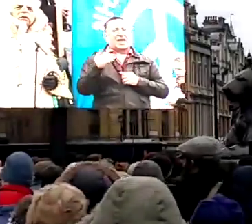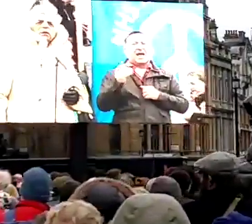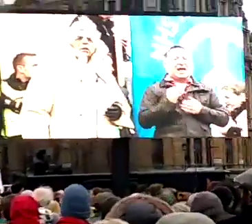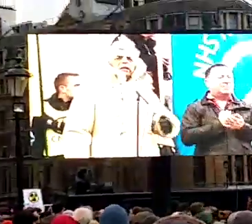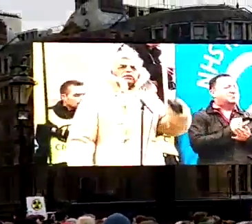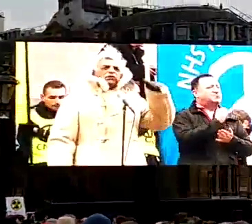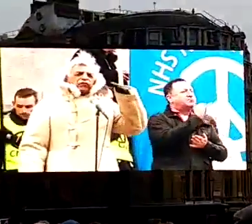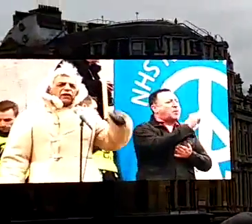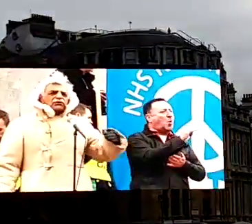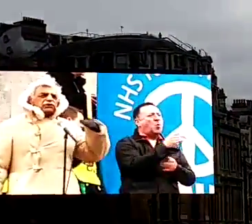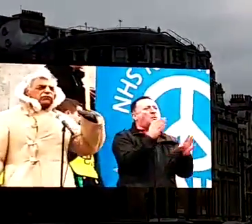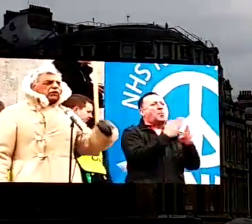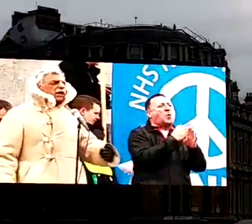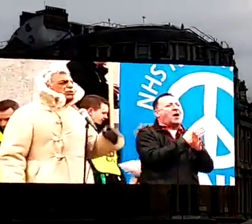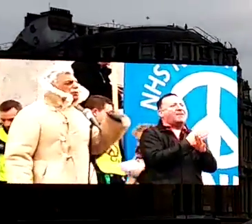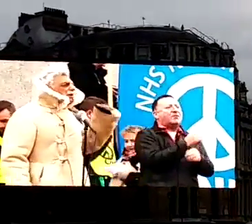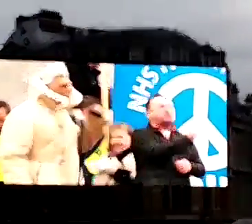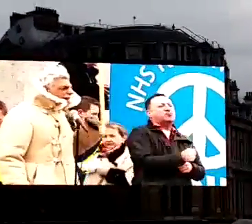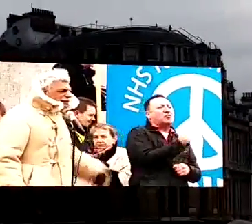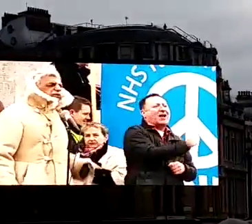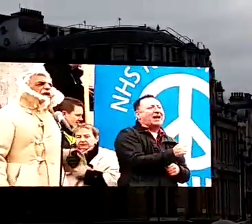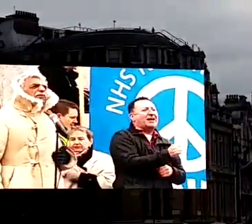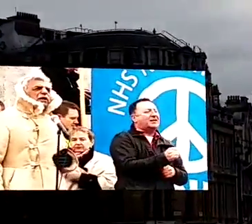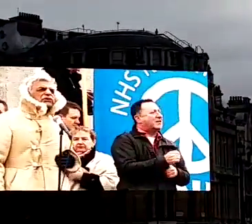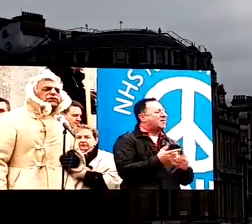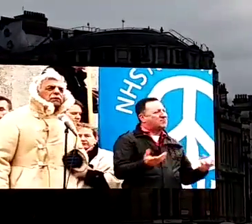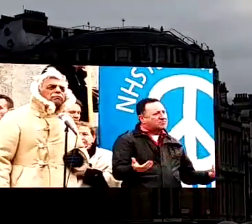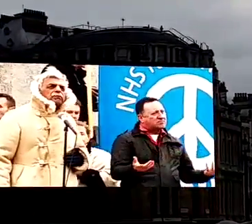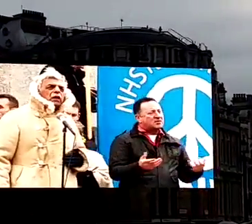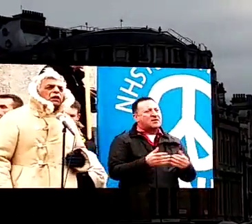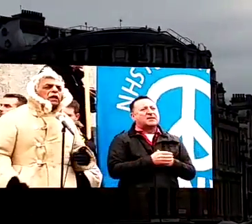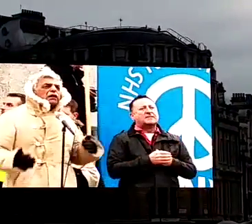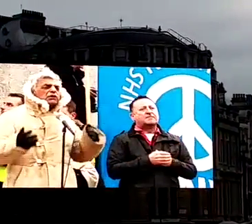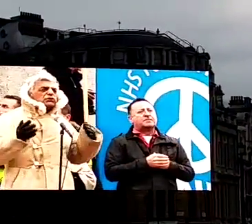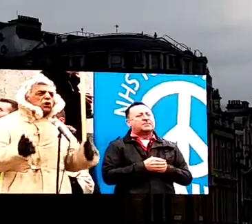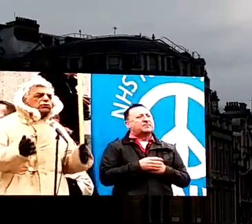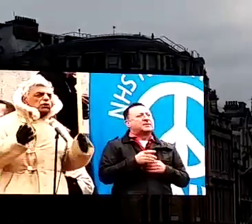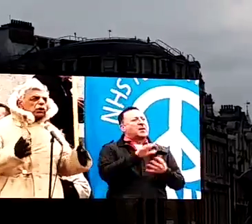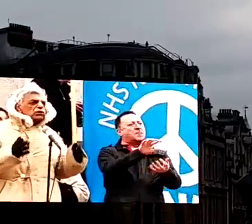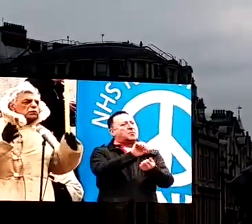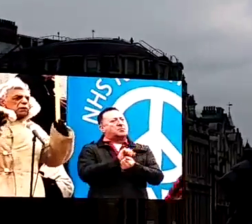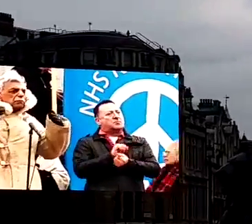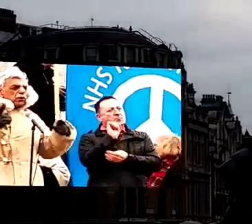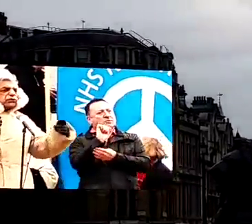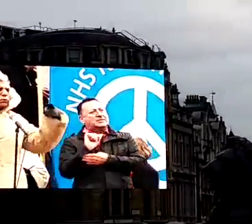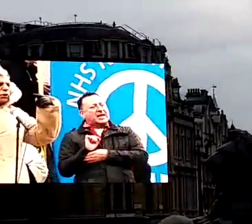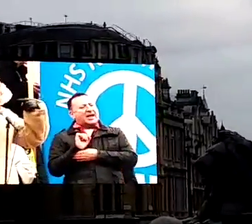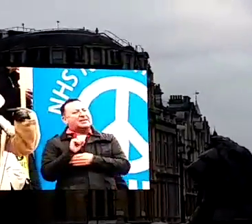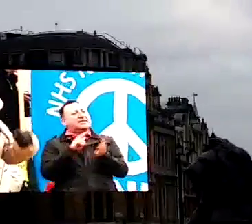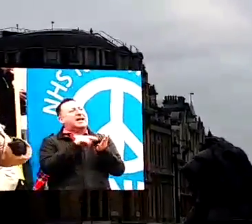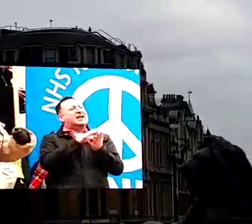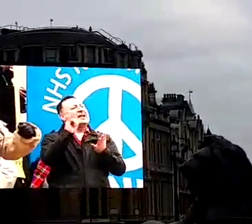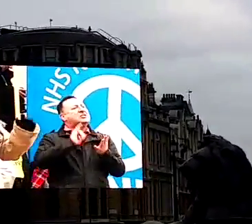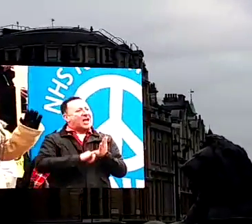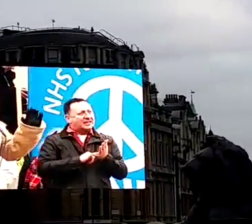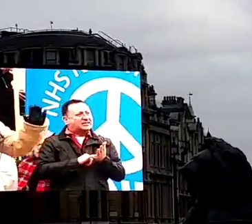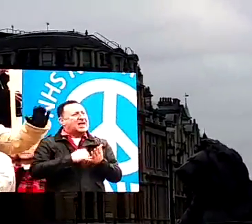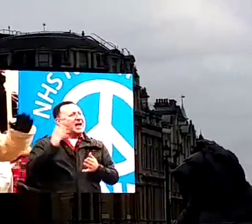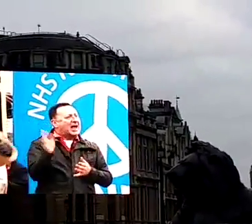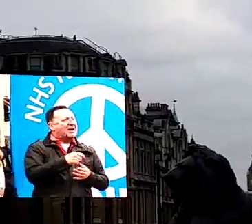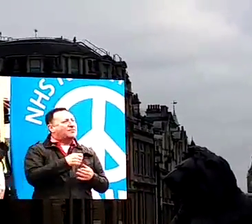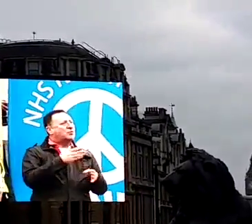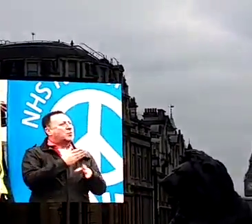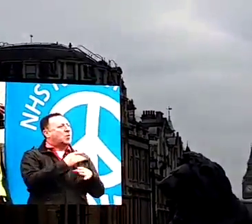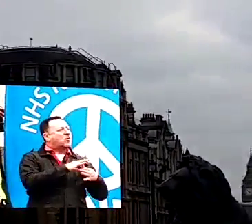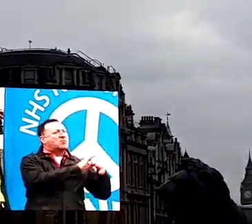railways, in defense of the National Health Service? It is not going to be possible without a campaign